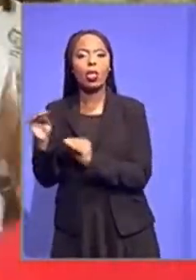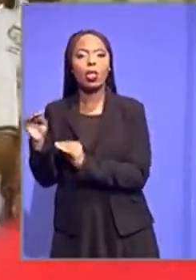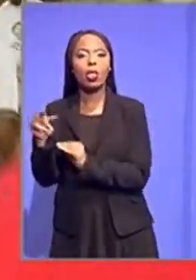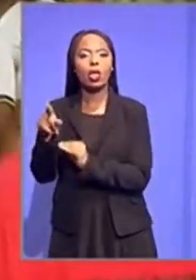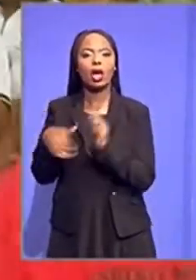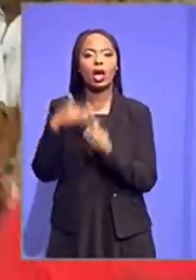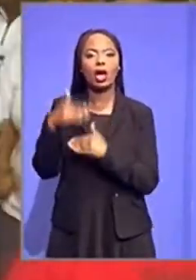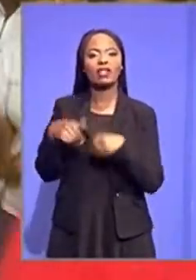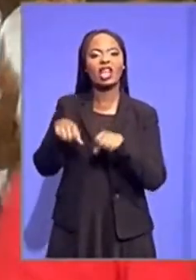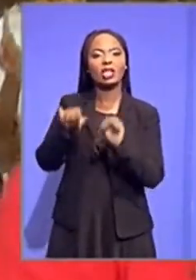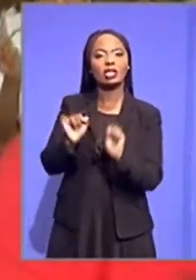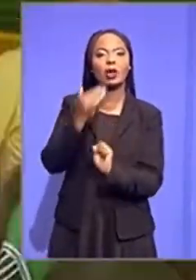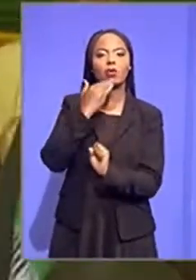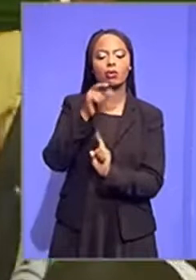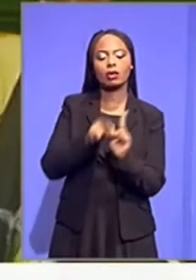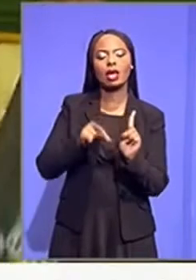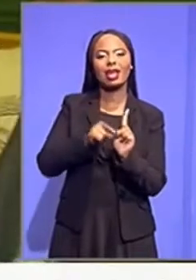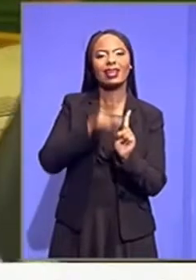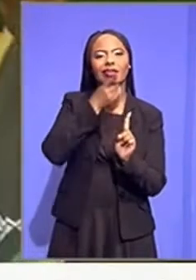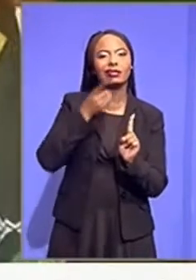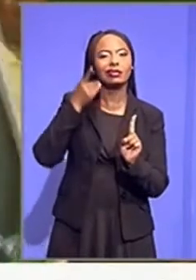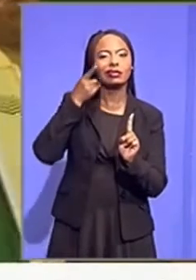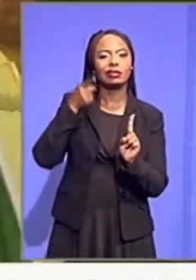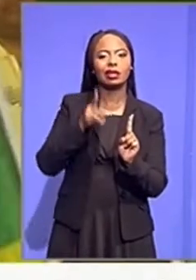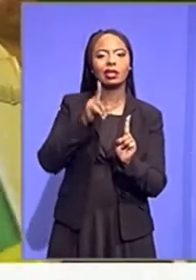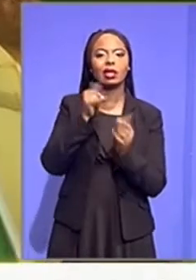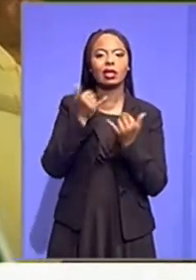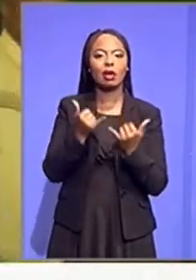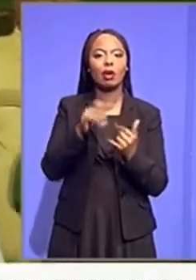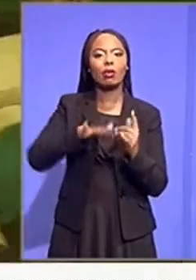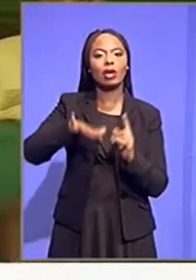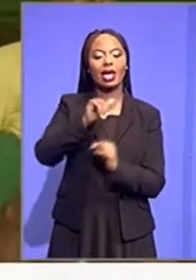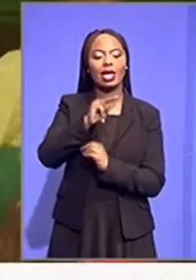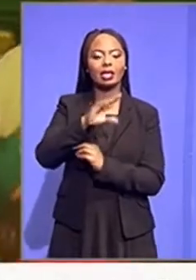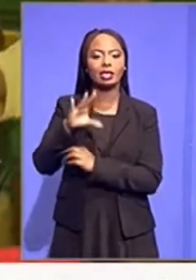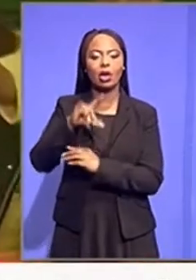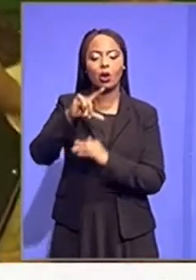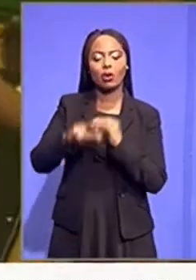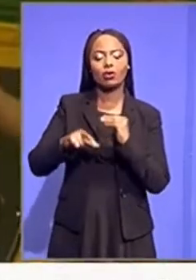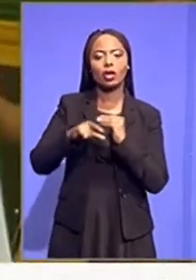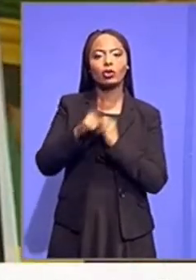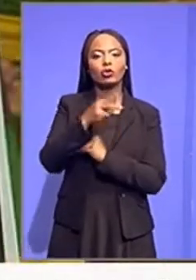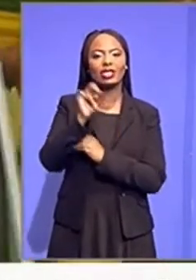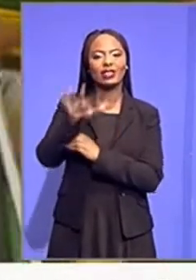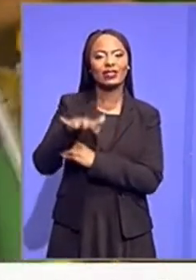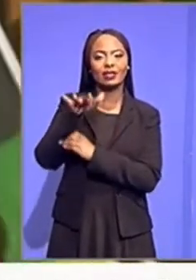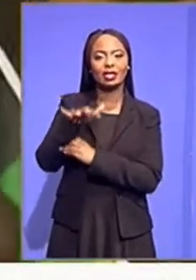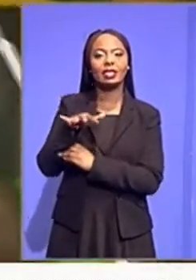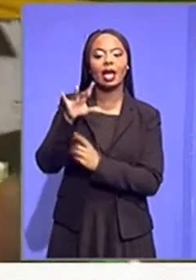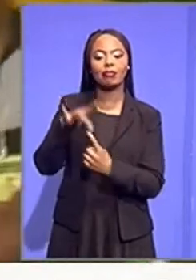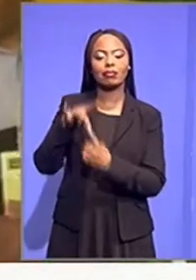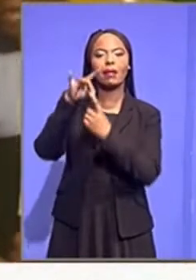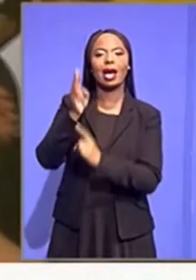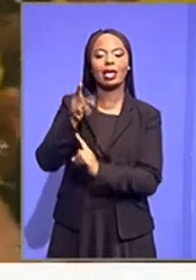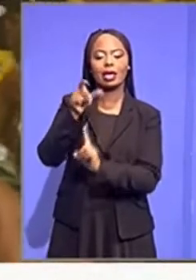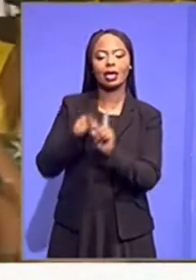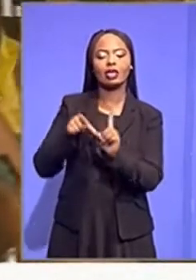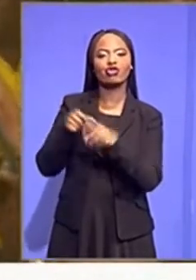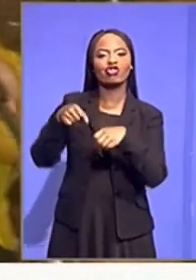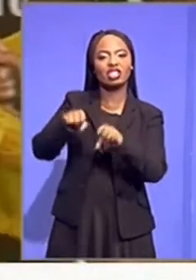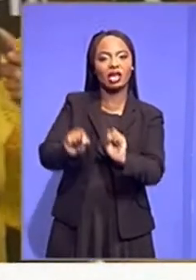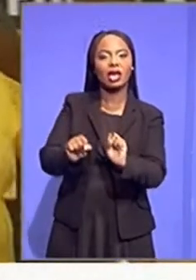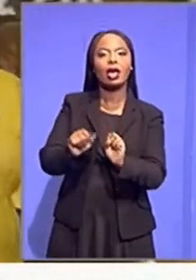Mabuza. ANC Mpumalanga e ne ya tsenela khonferense ya profense ka 2015 mo Mabuza a neng a tlhopiwa gape go okama maemo a monnasetilo fa e sa